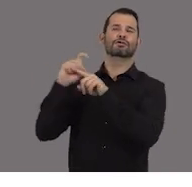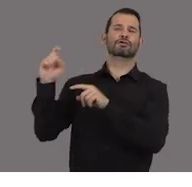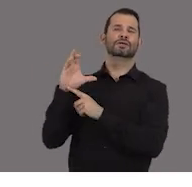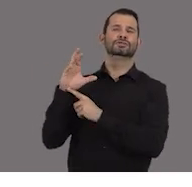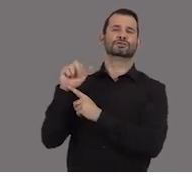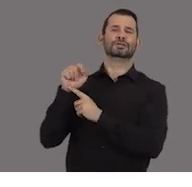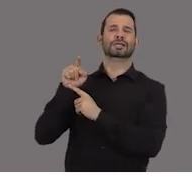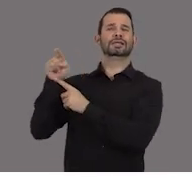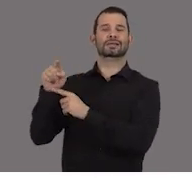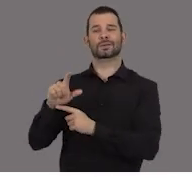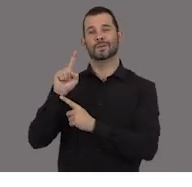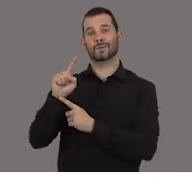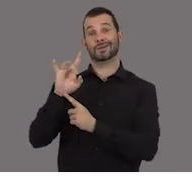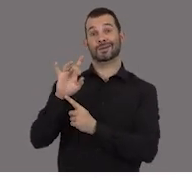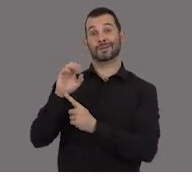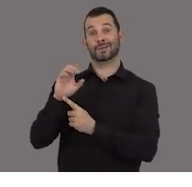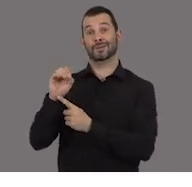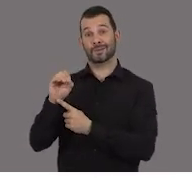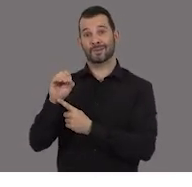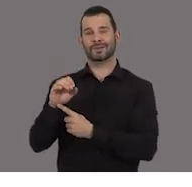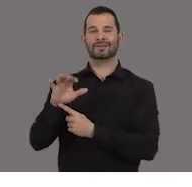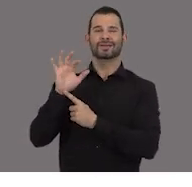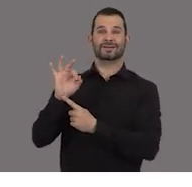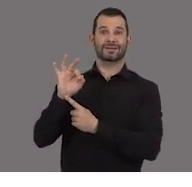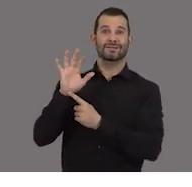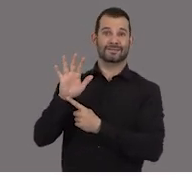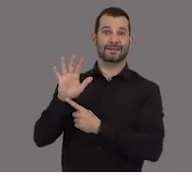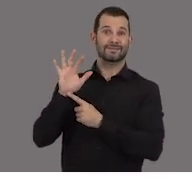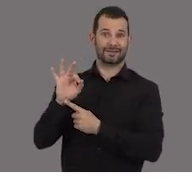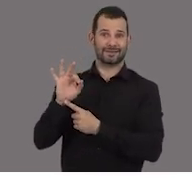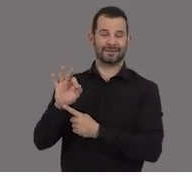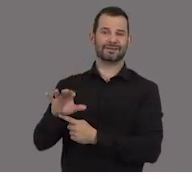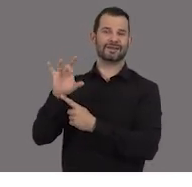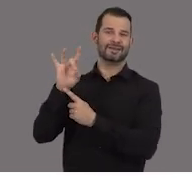for online, you can call the CRA at